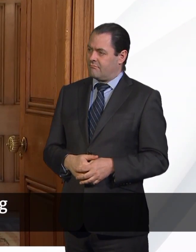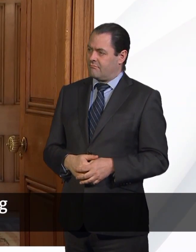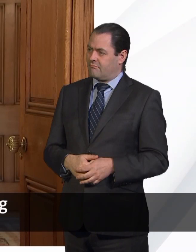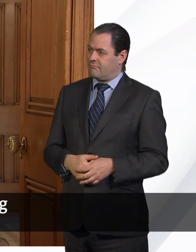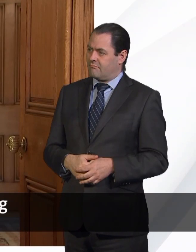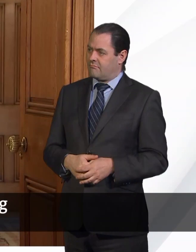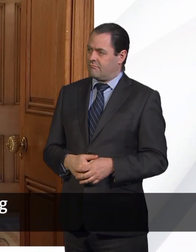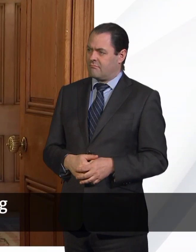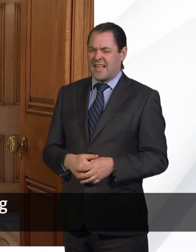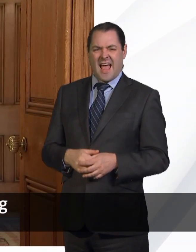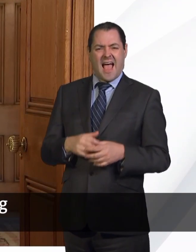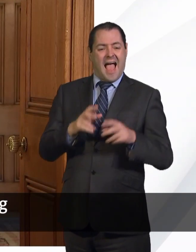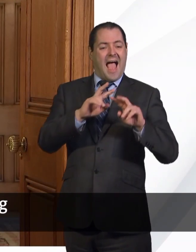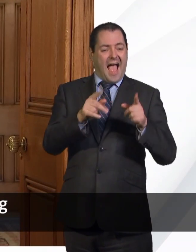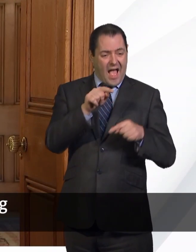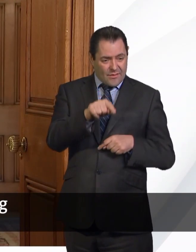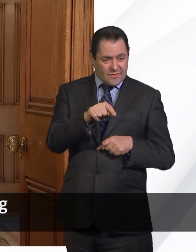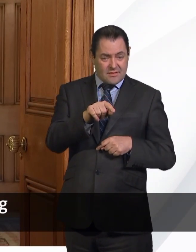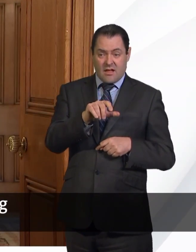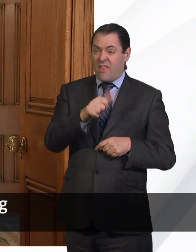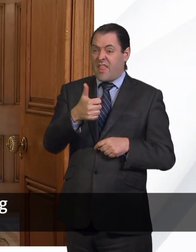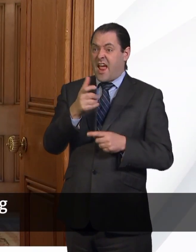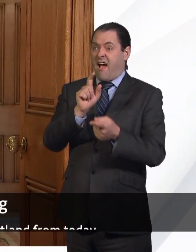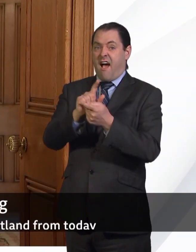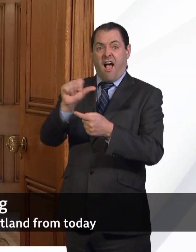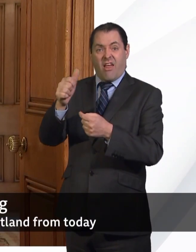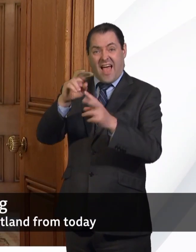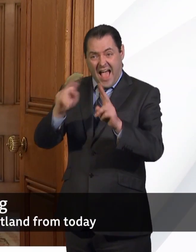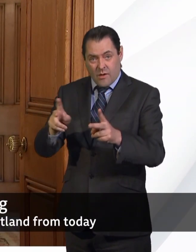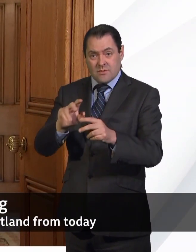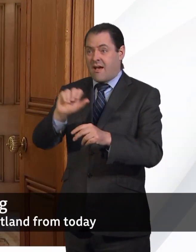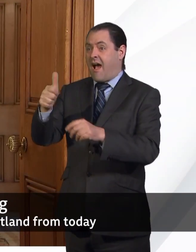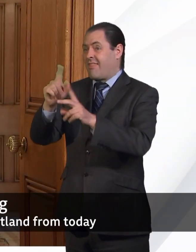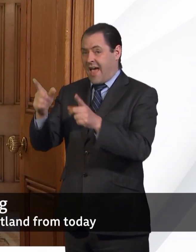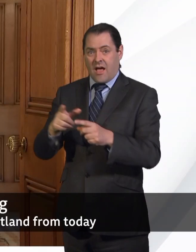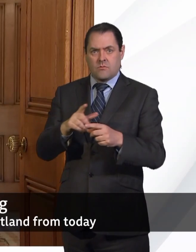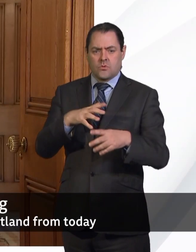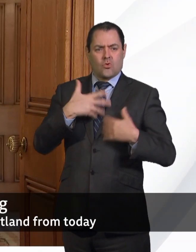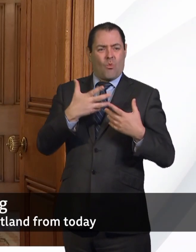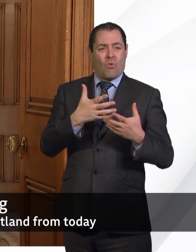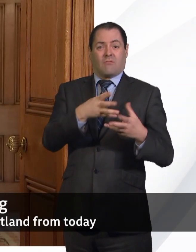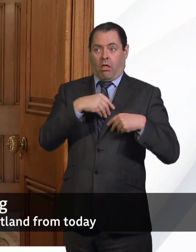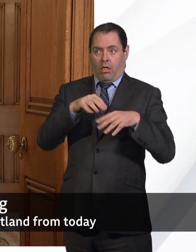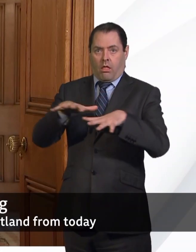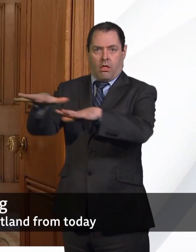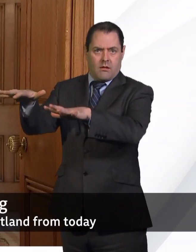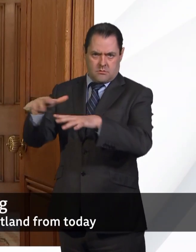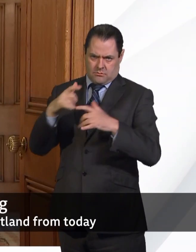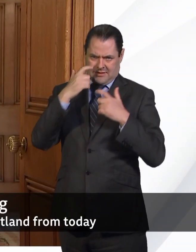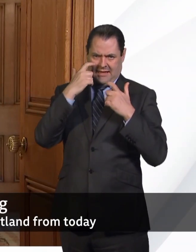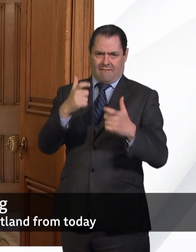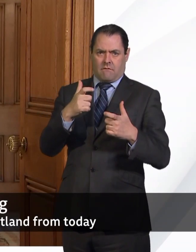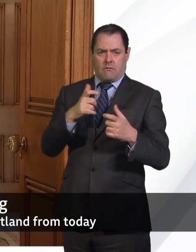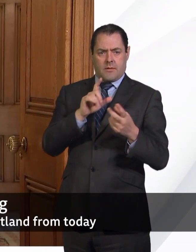people from too many households in quick succession so that we can avoid the risk of quick transmission from lots of different families